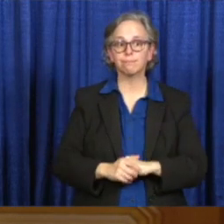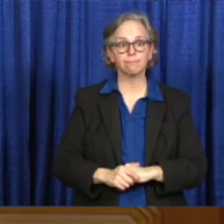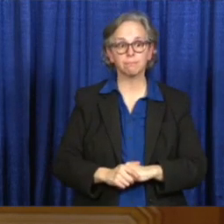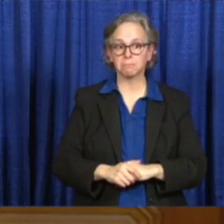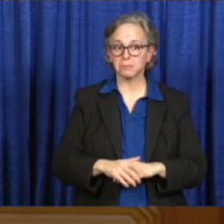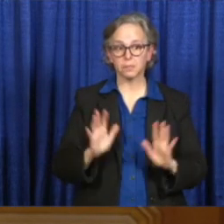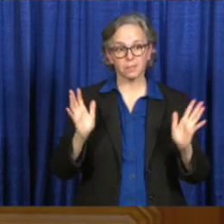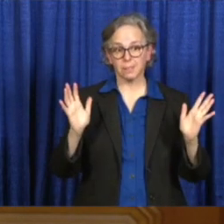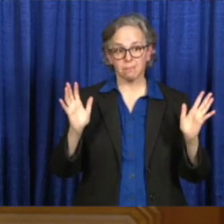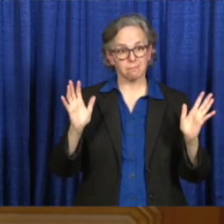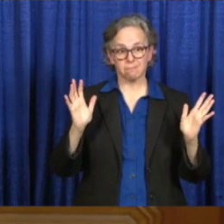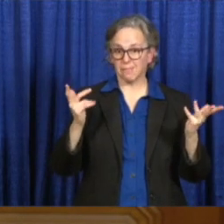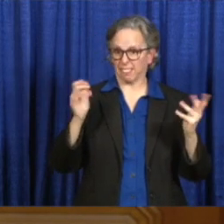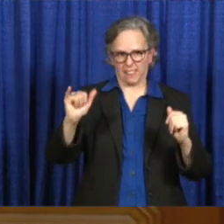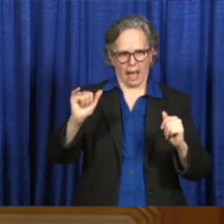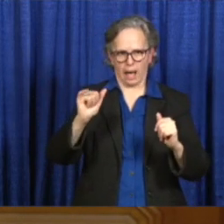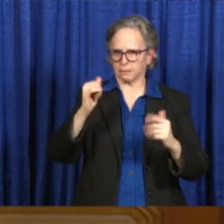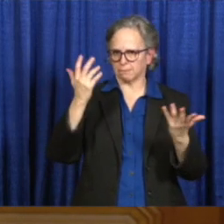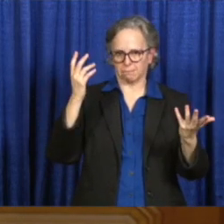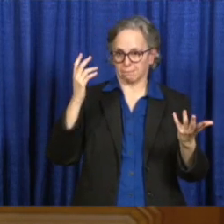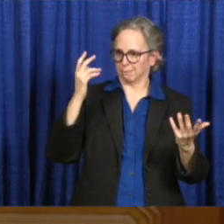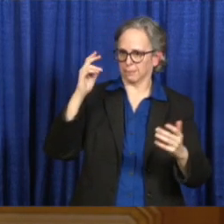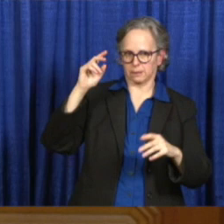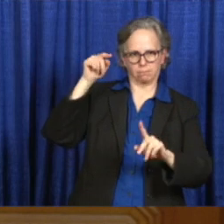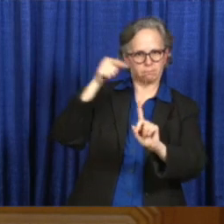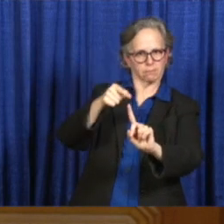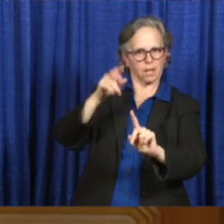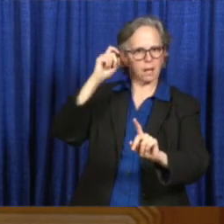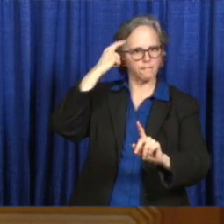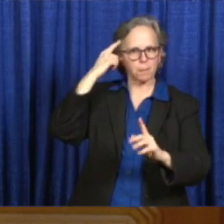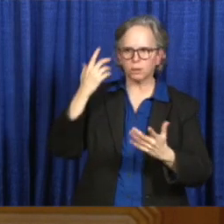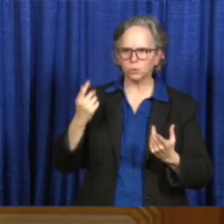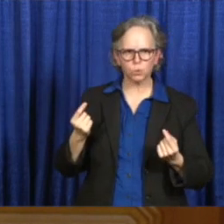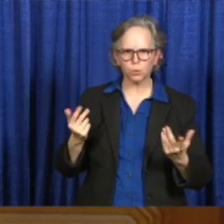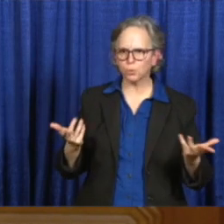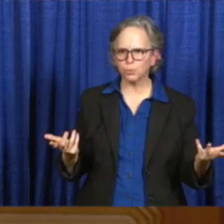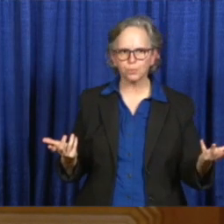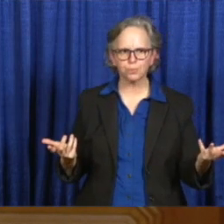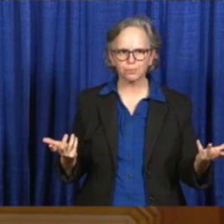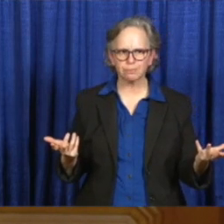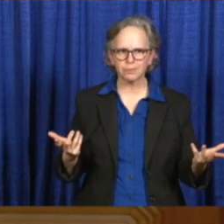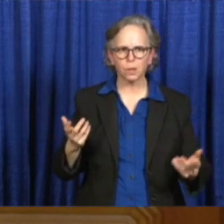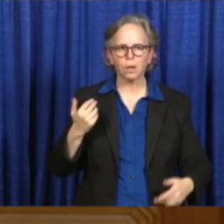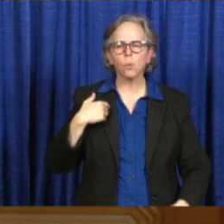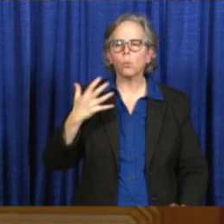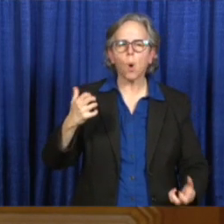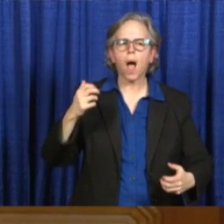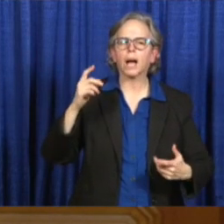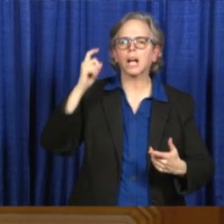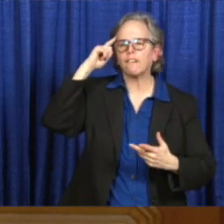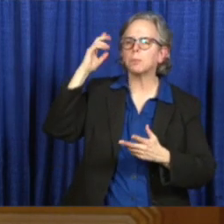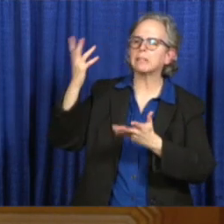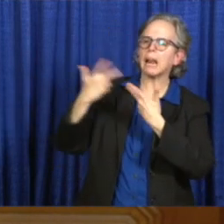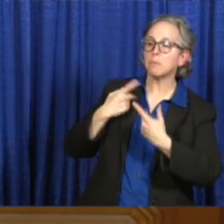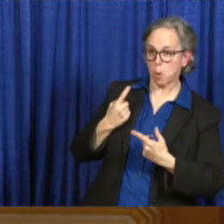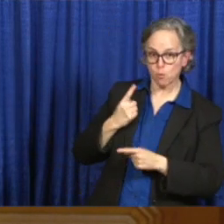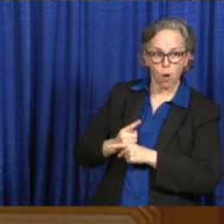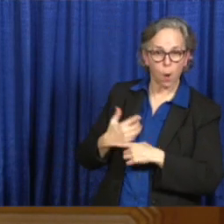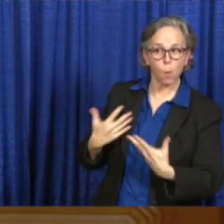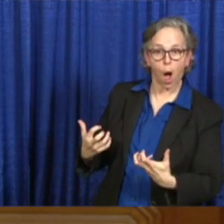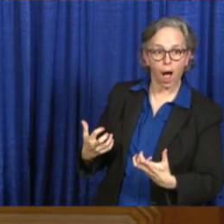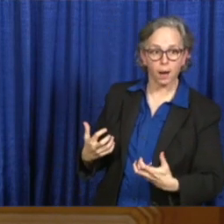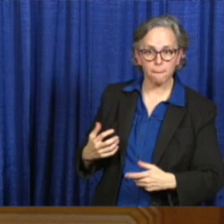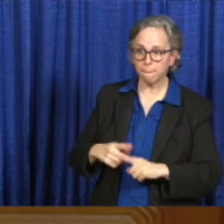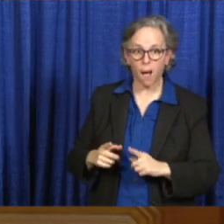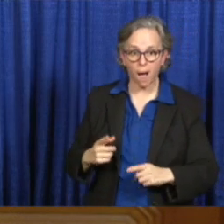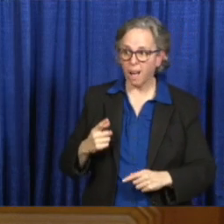government, is that we want kind of government to leave us alone, but if it's protecting all of us, then government has